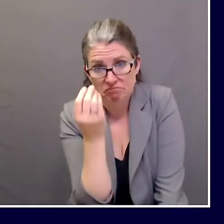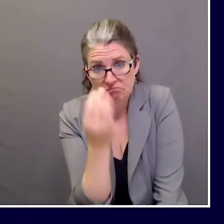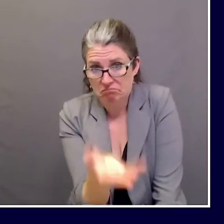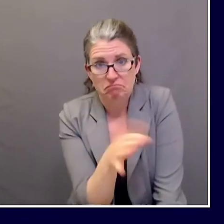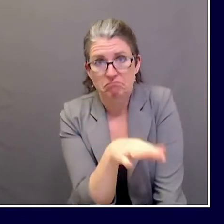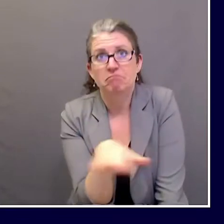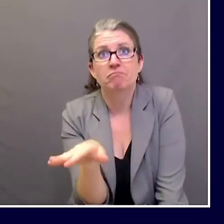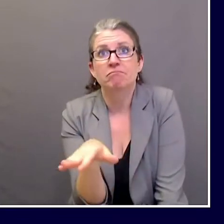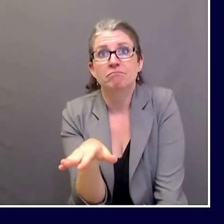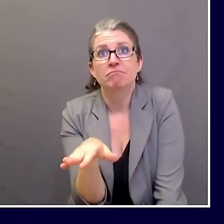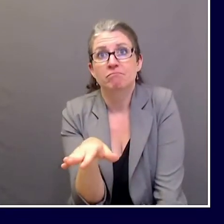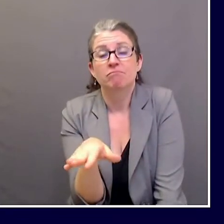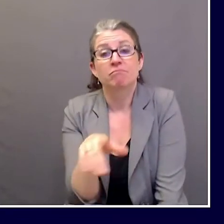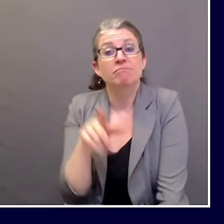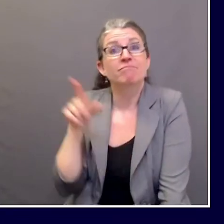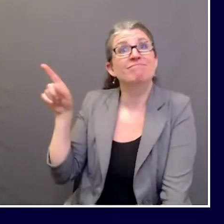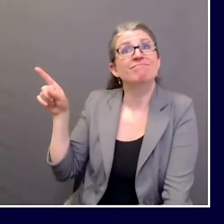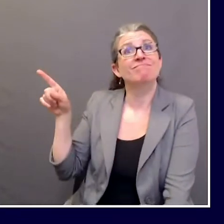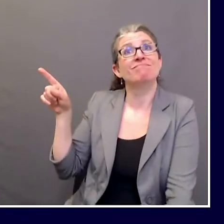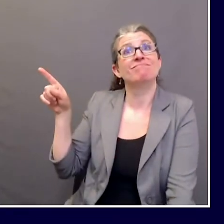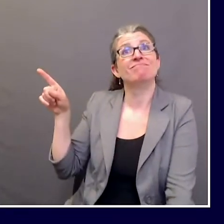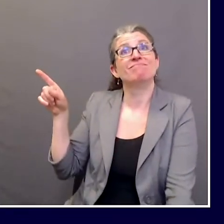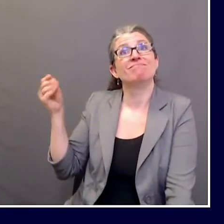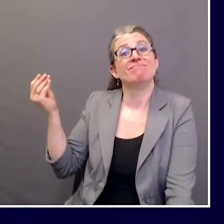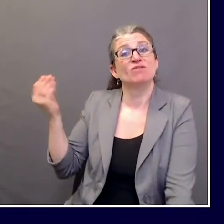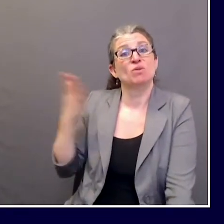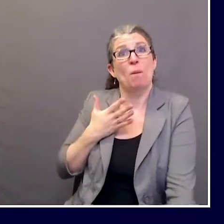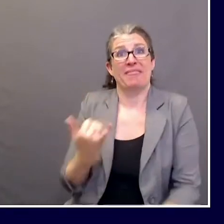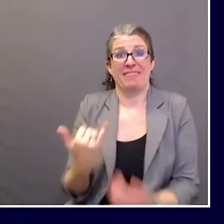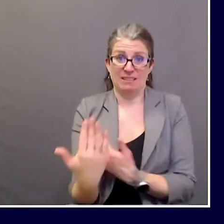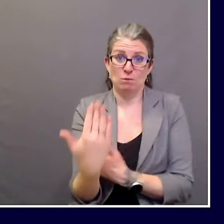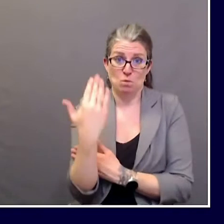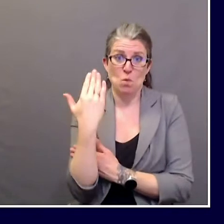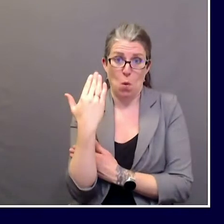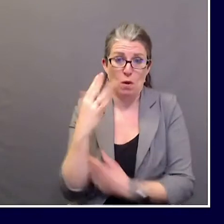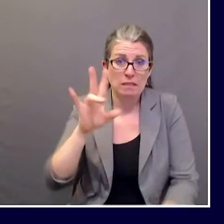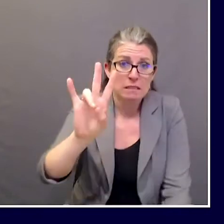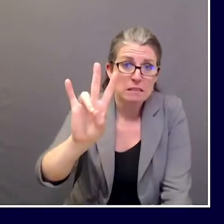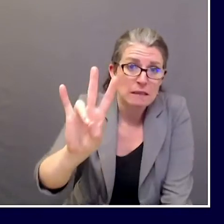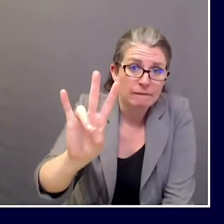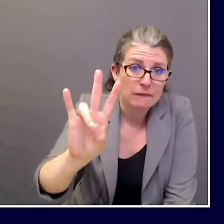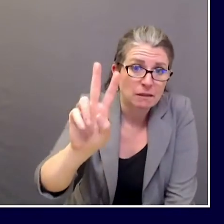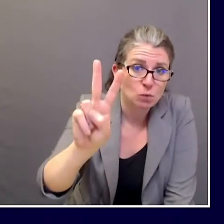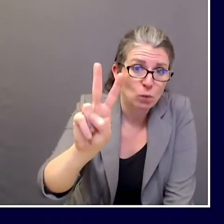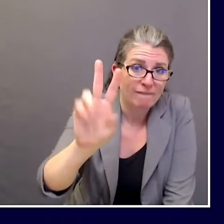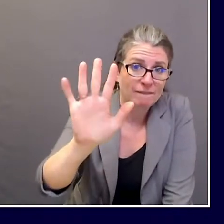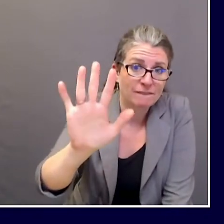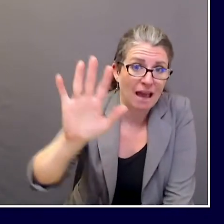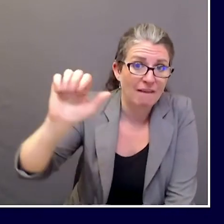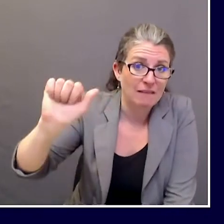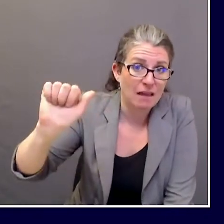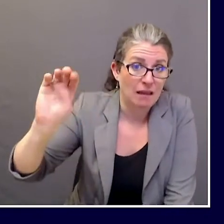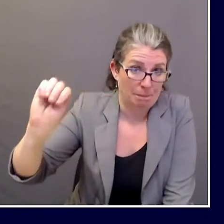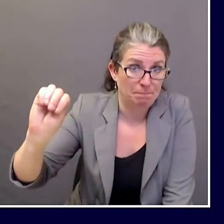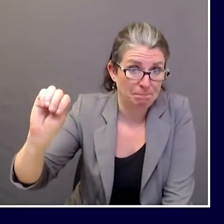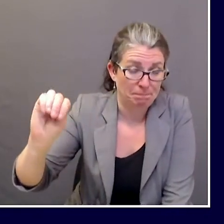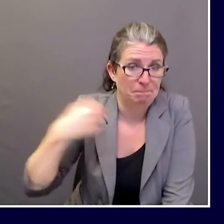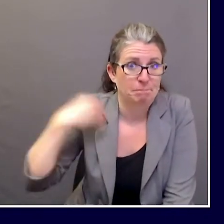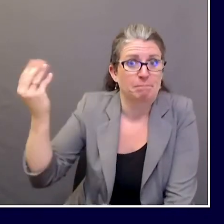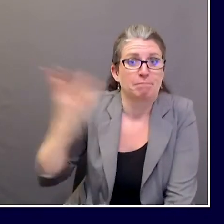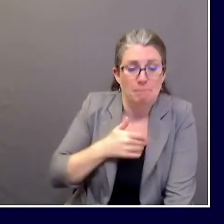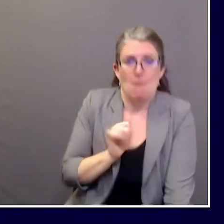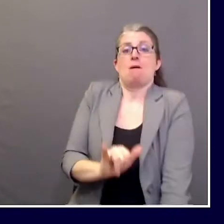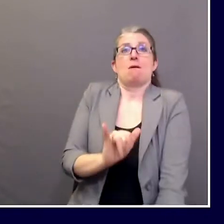about it at about 7:25 this morning. So we're at hour 7 right now. I don't